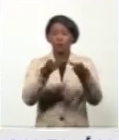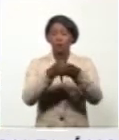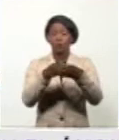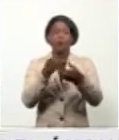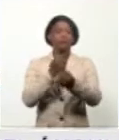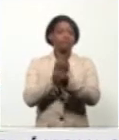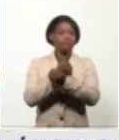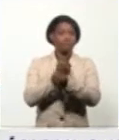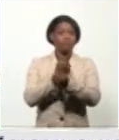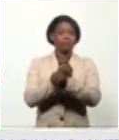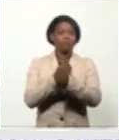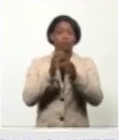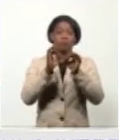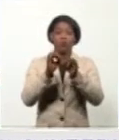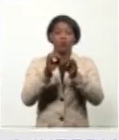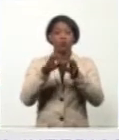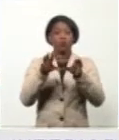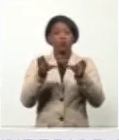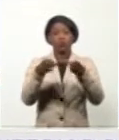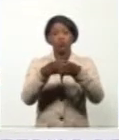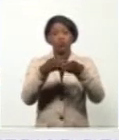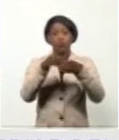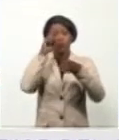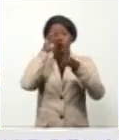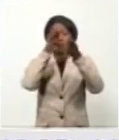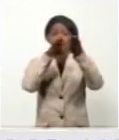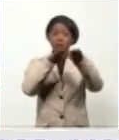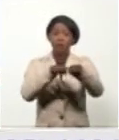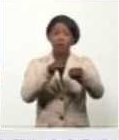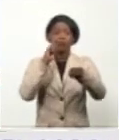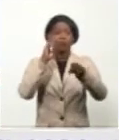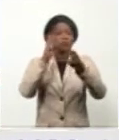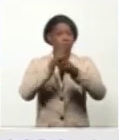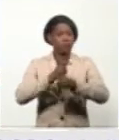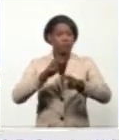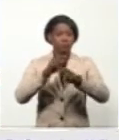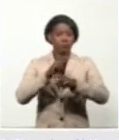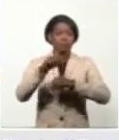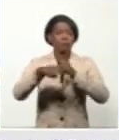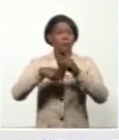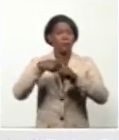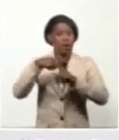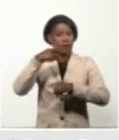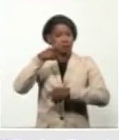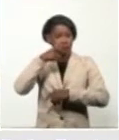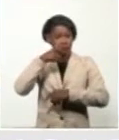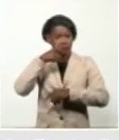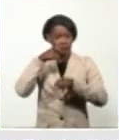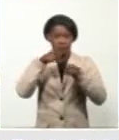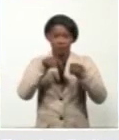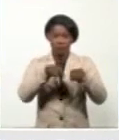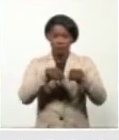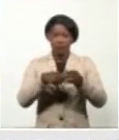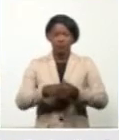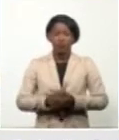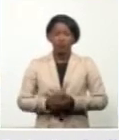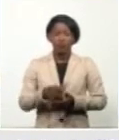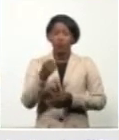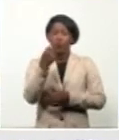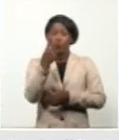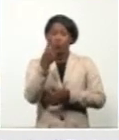89.4% of the people who have been diagnosed in Cuba have been contacts of confirmed cases, a high-risk